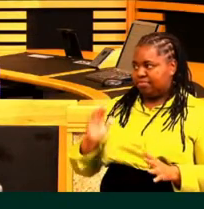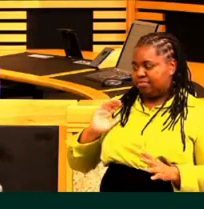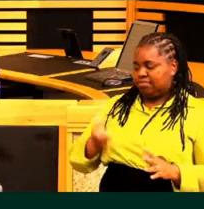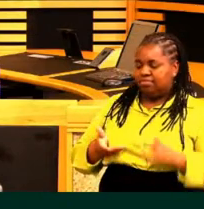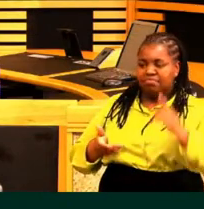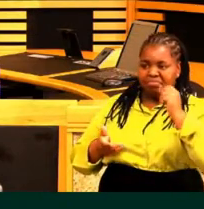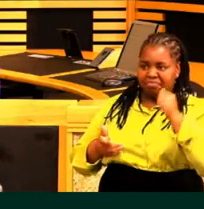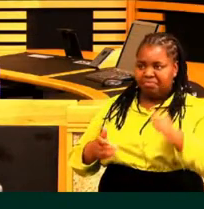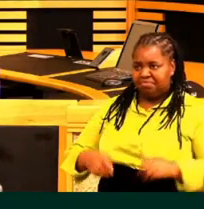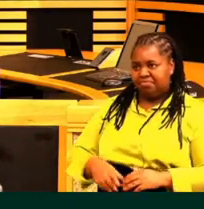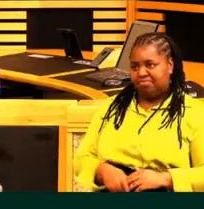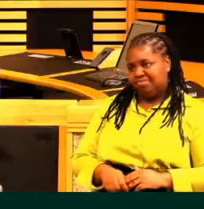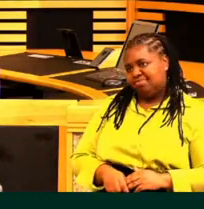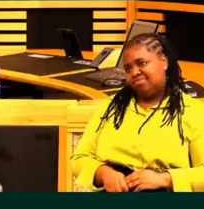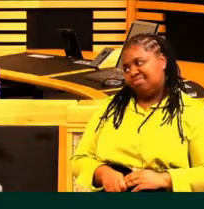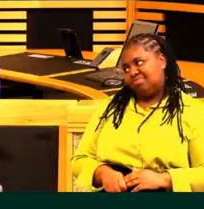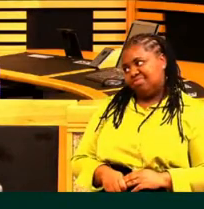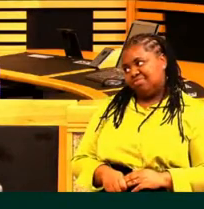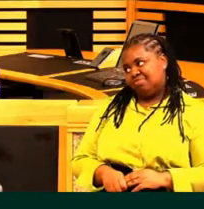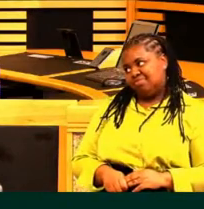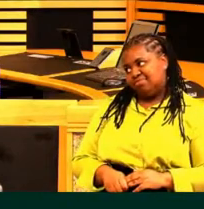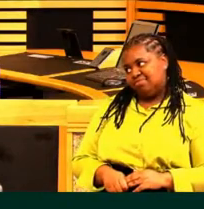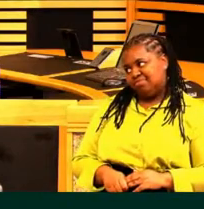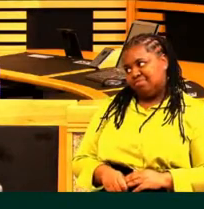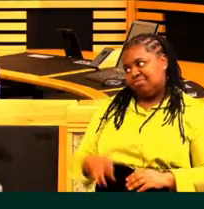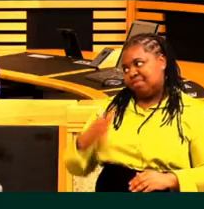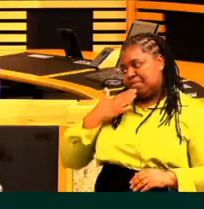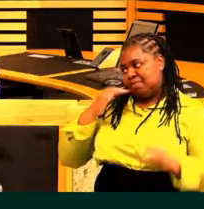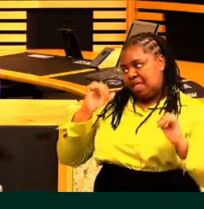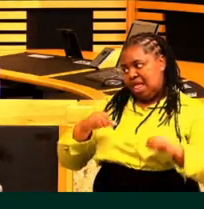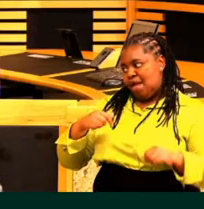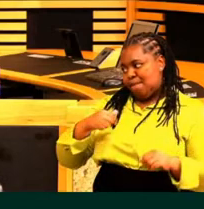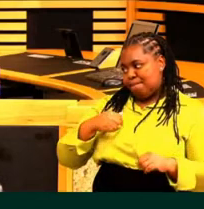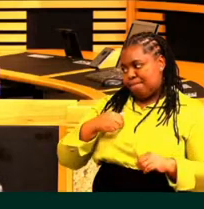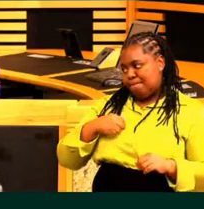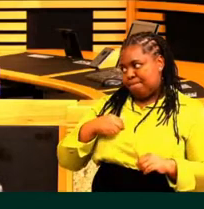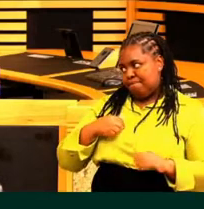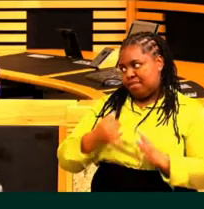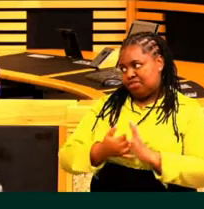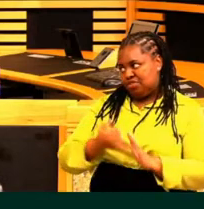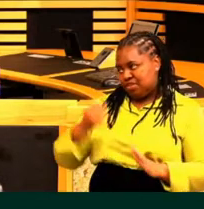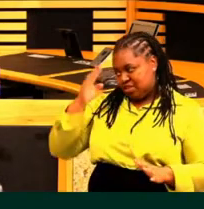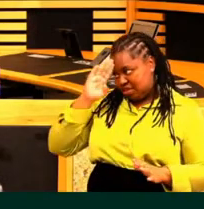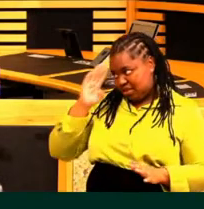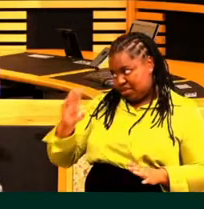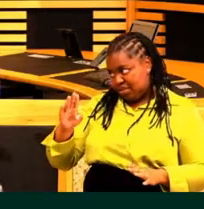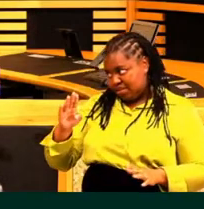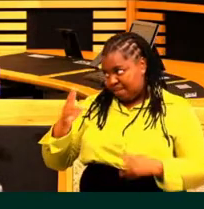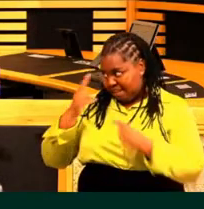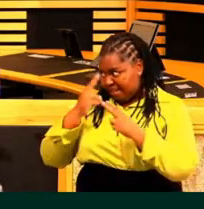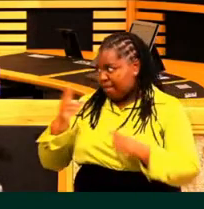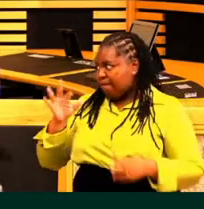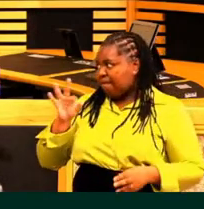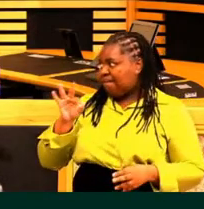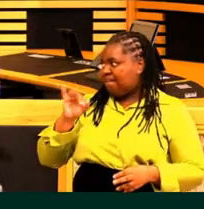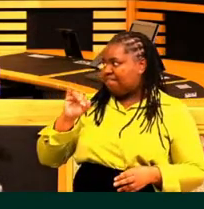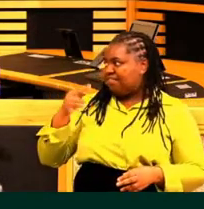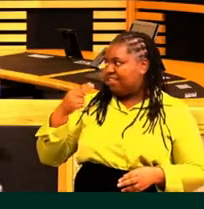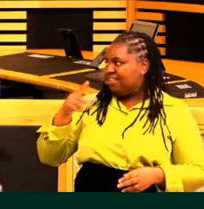gentlemen honorable speaker allow me to just reach a honorable position